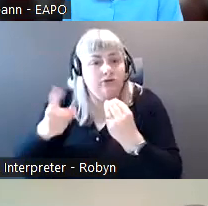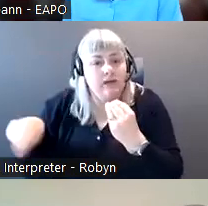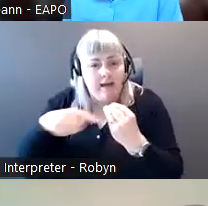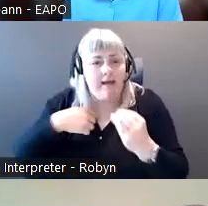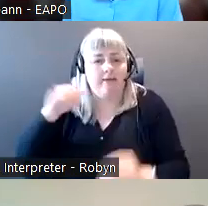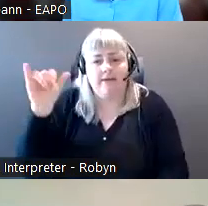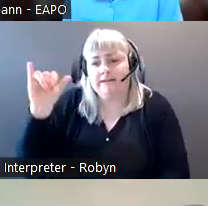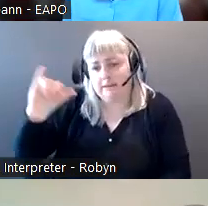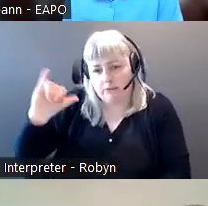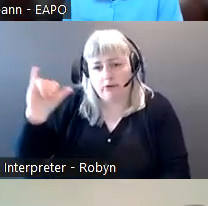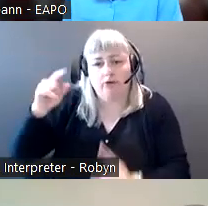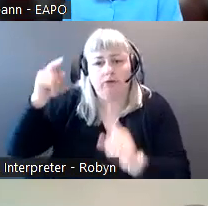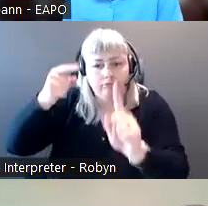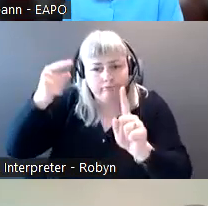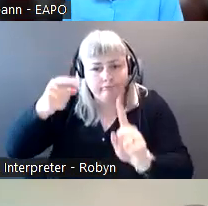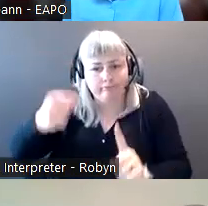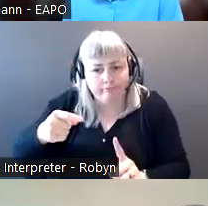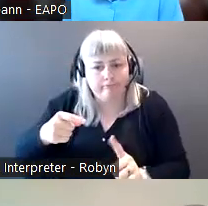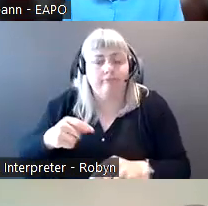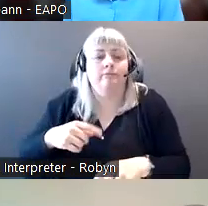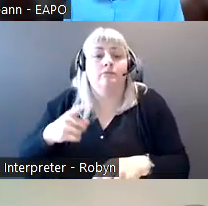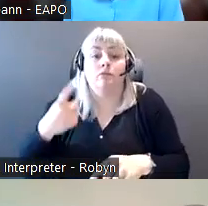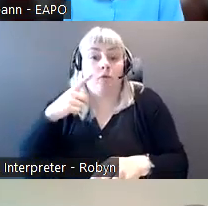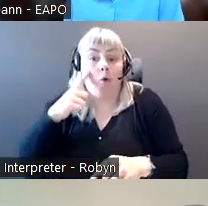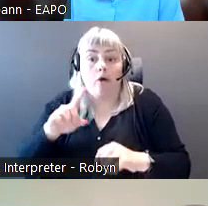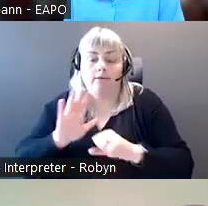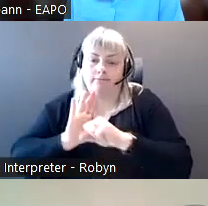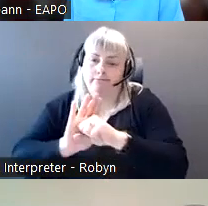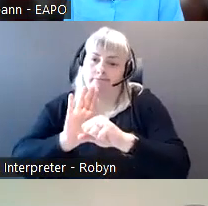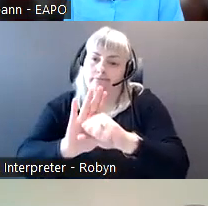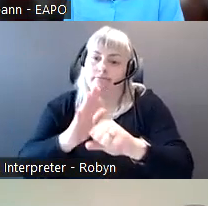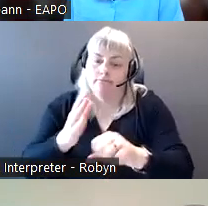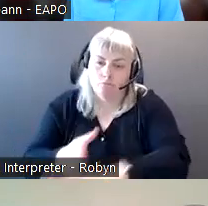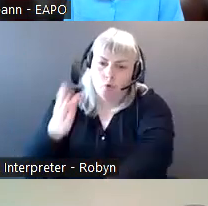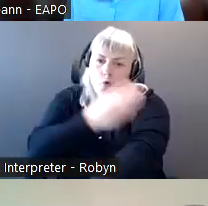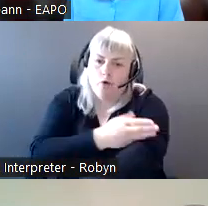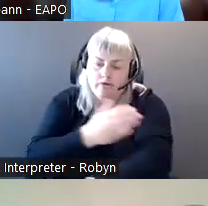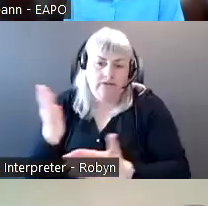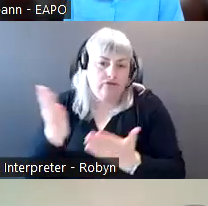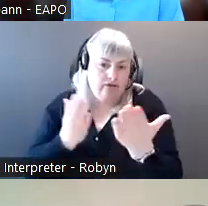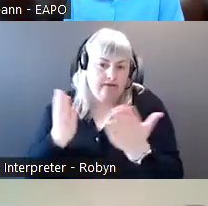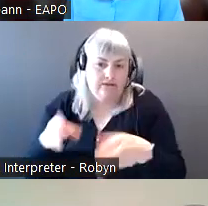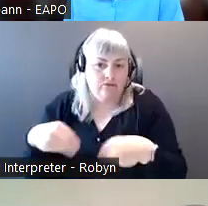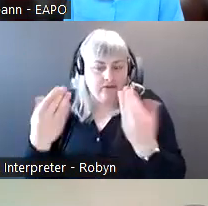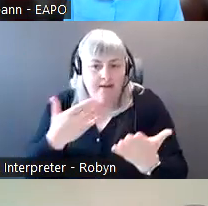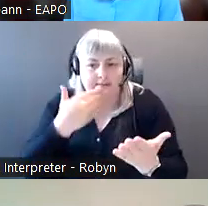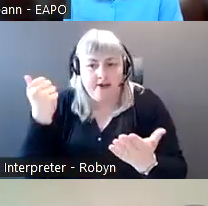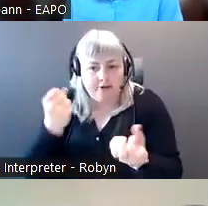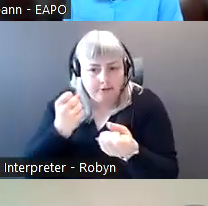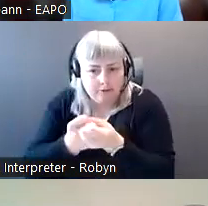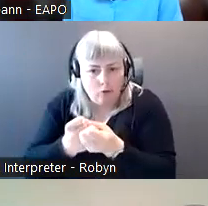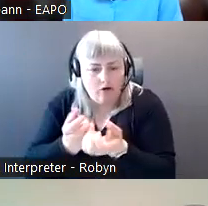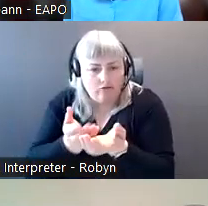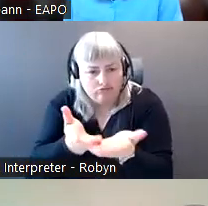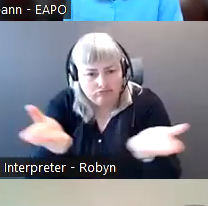like-minded organizations to advocate for better services and supports for seniors and increase